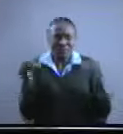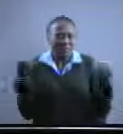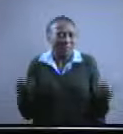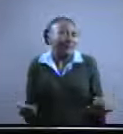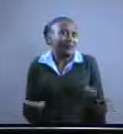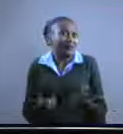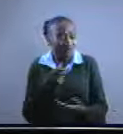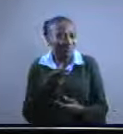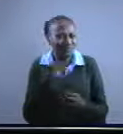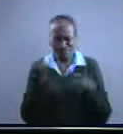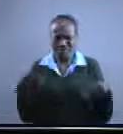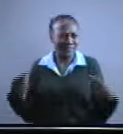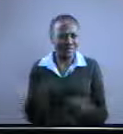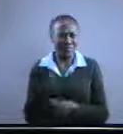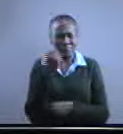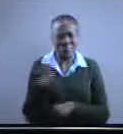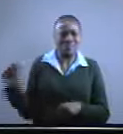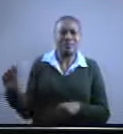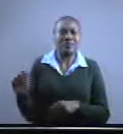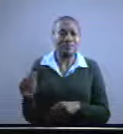process.